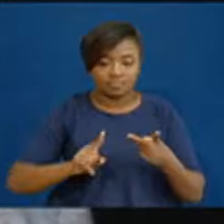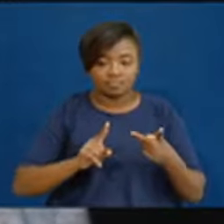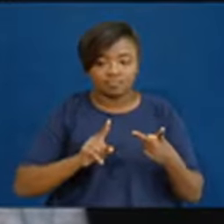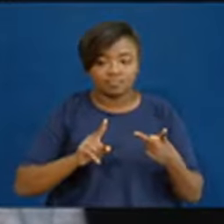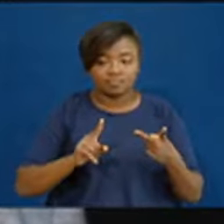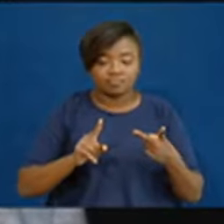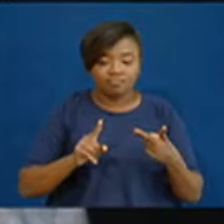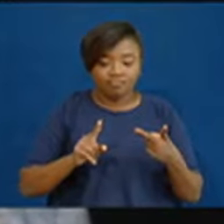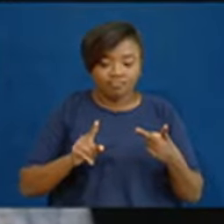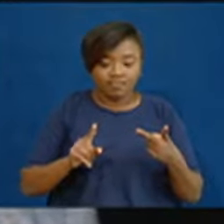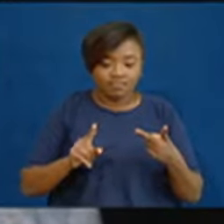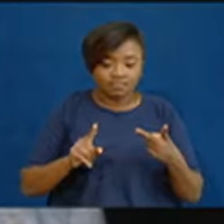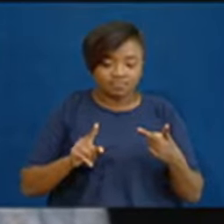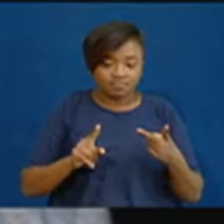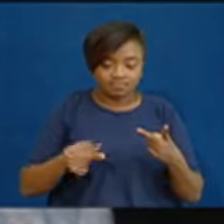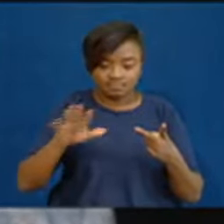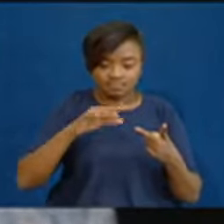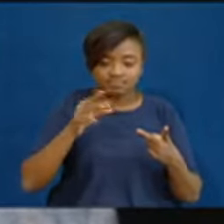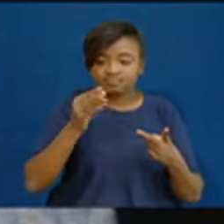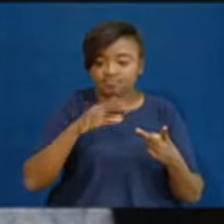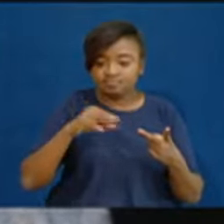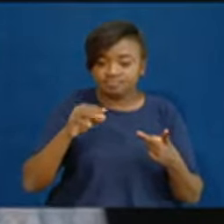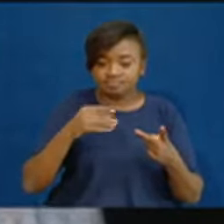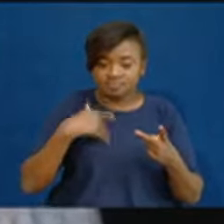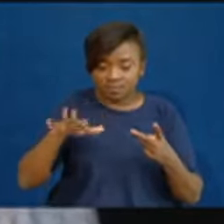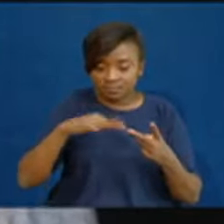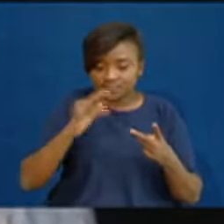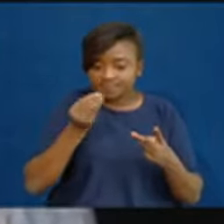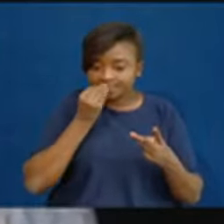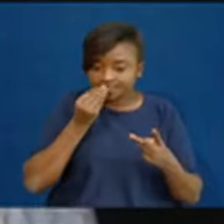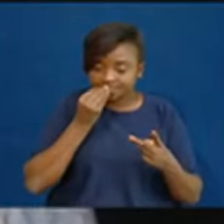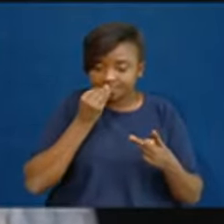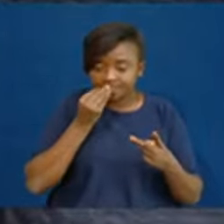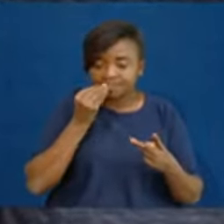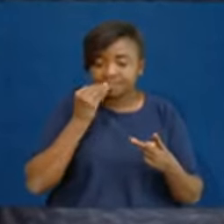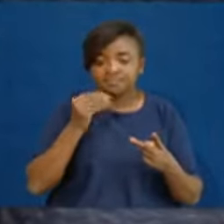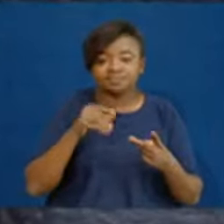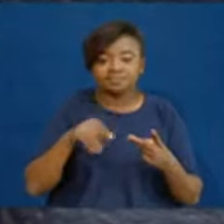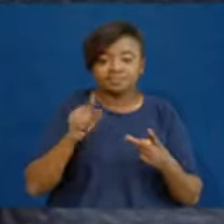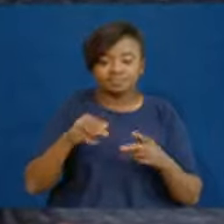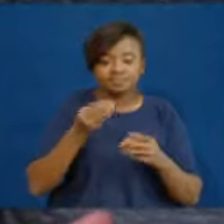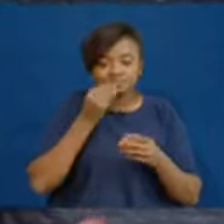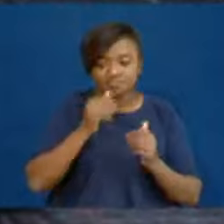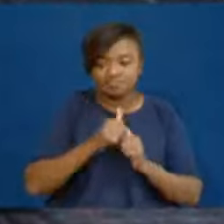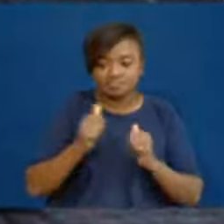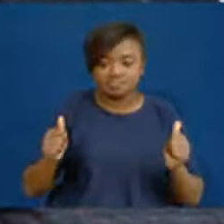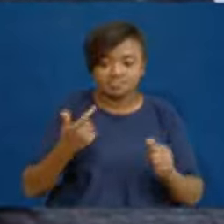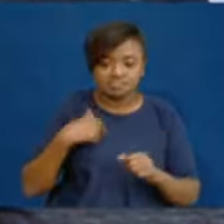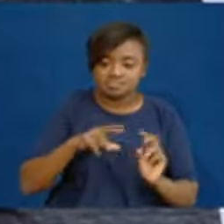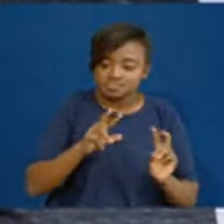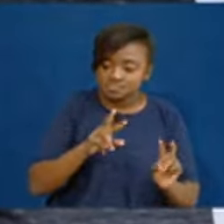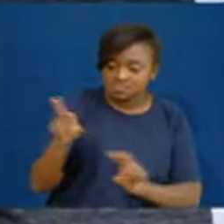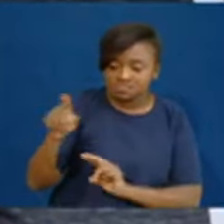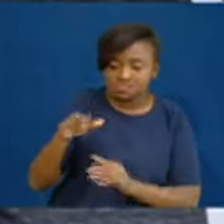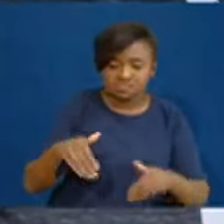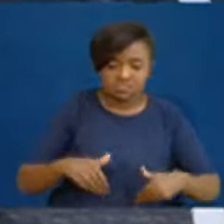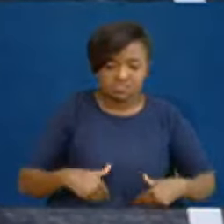ya kukula, watakuwa nakula vizuri, watapata lishe bora. Just looking at these young